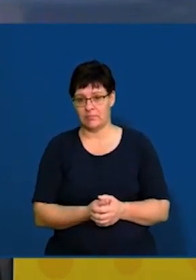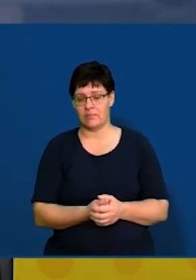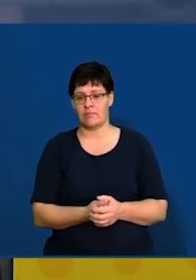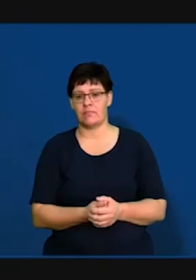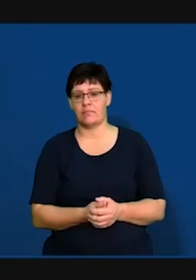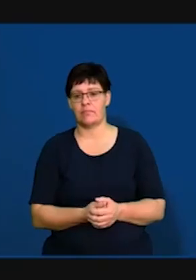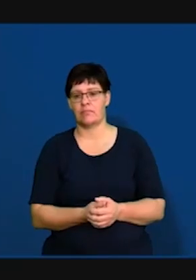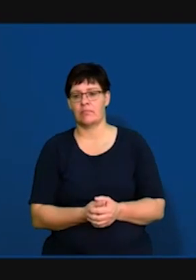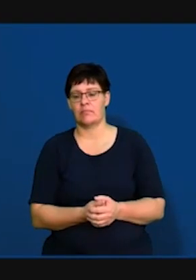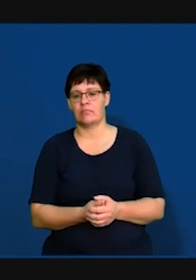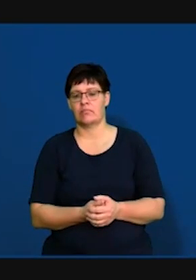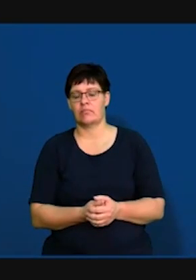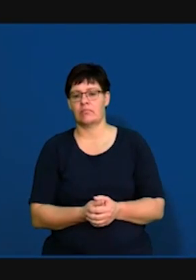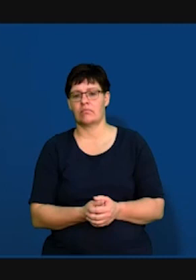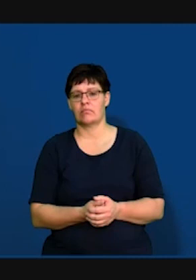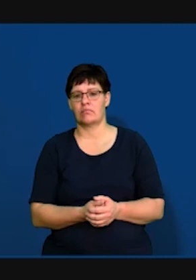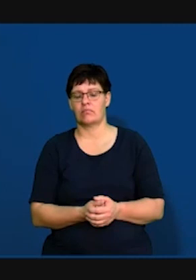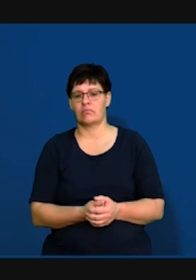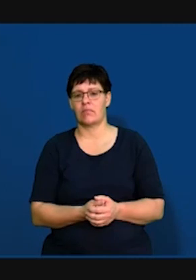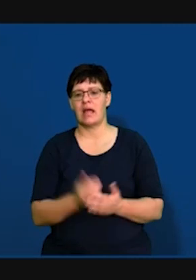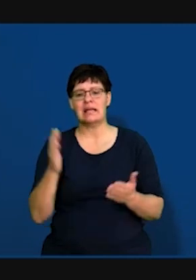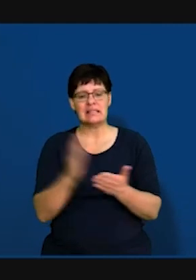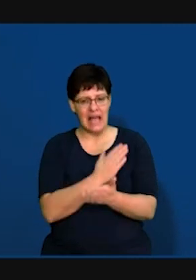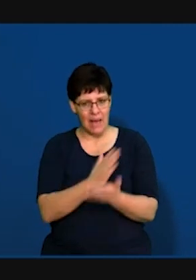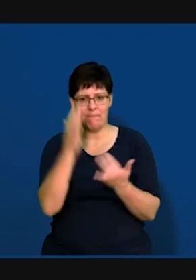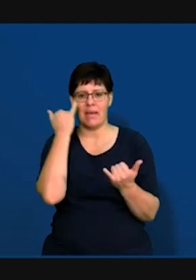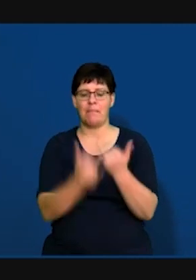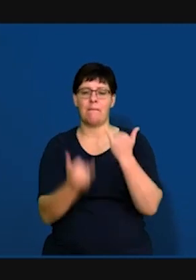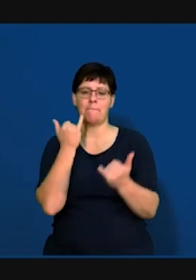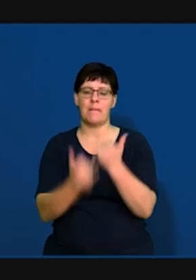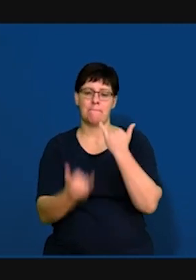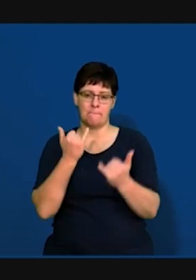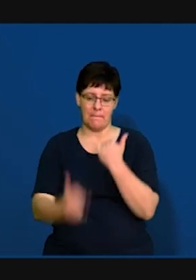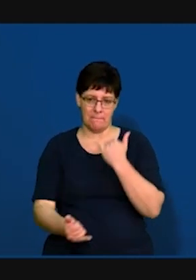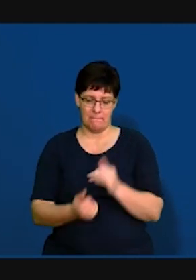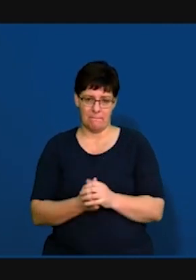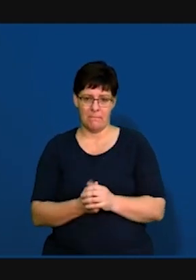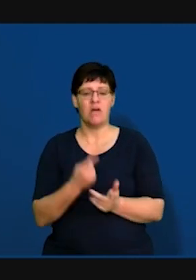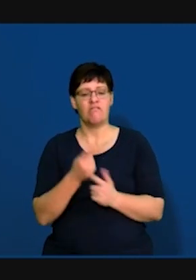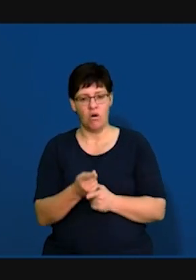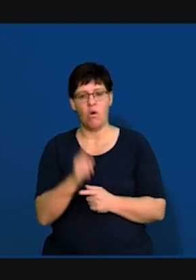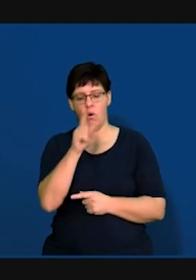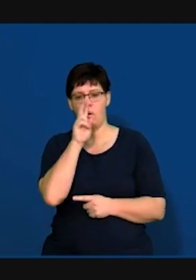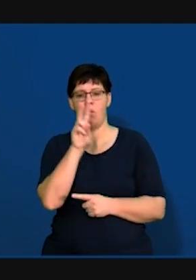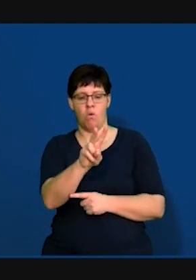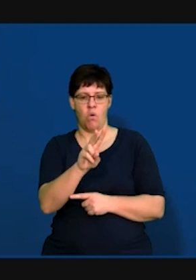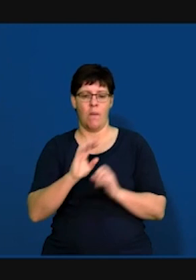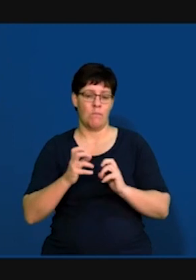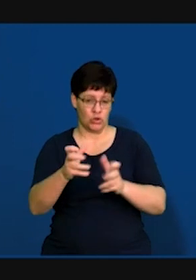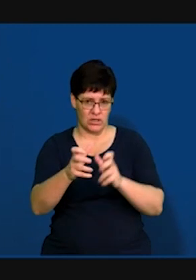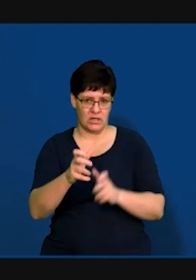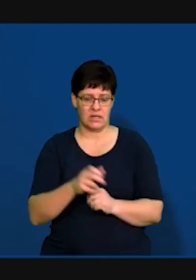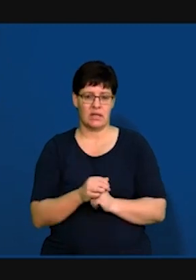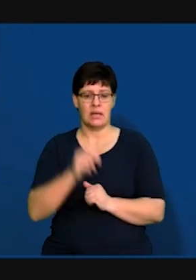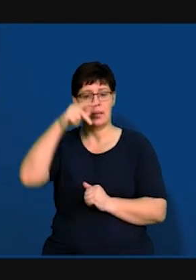okay, right. These are some of the common errors that are involved as far as vertical projectile motion. We need to